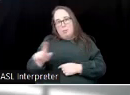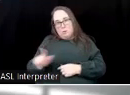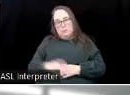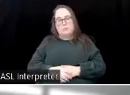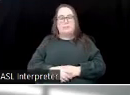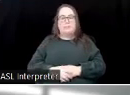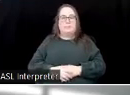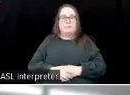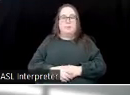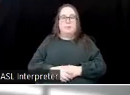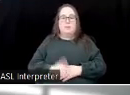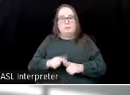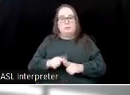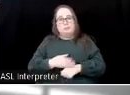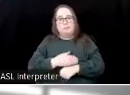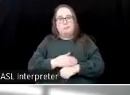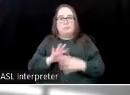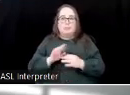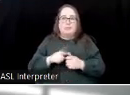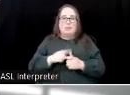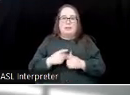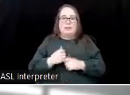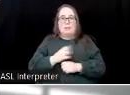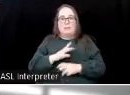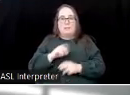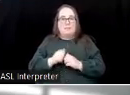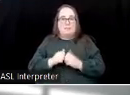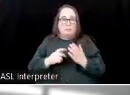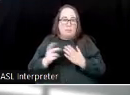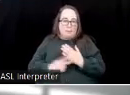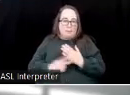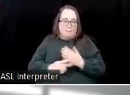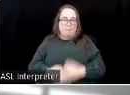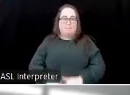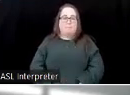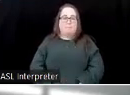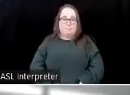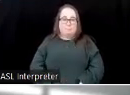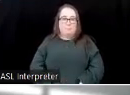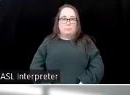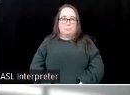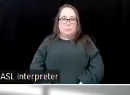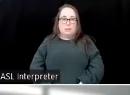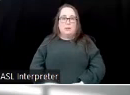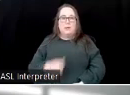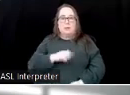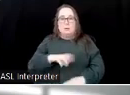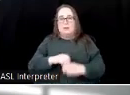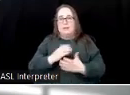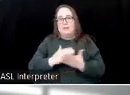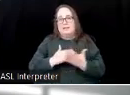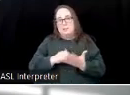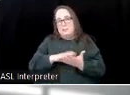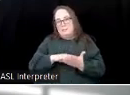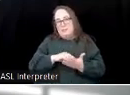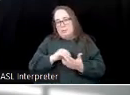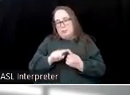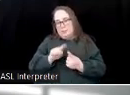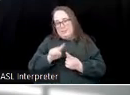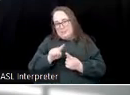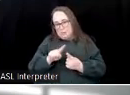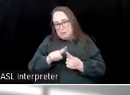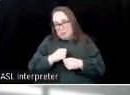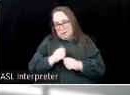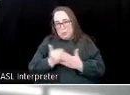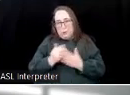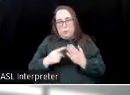have better relationships, and get them involved with the program. we've incorporated the lessons we've learned into new programs